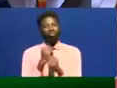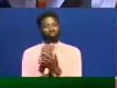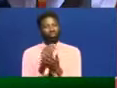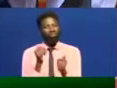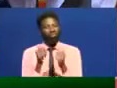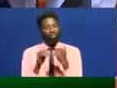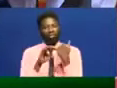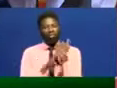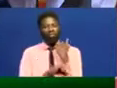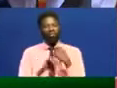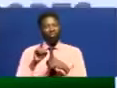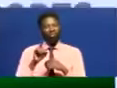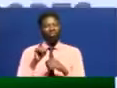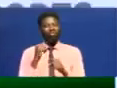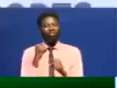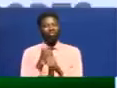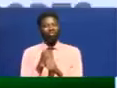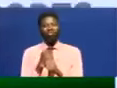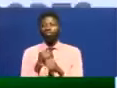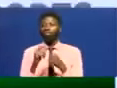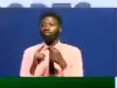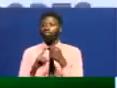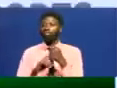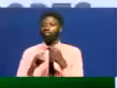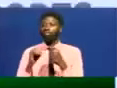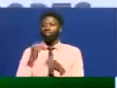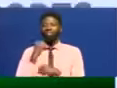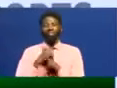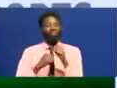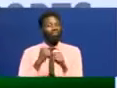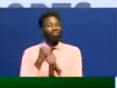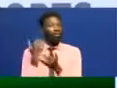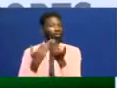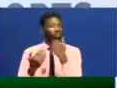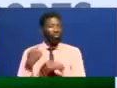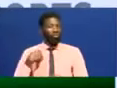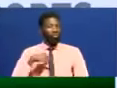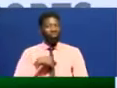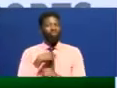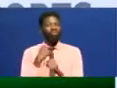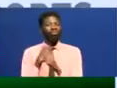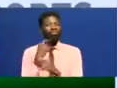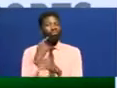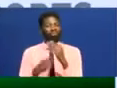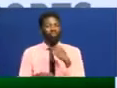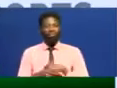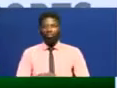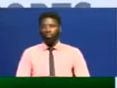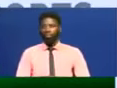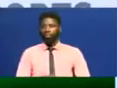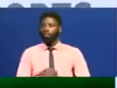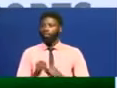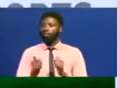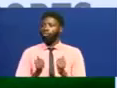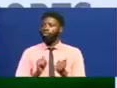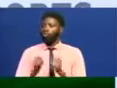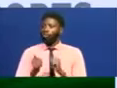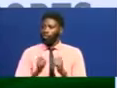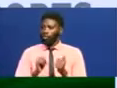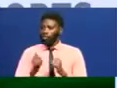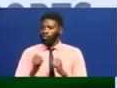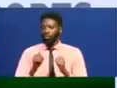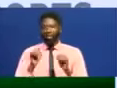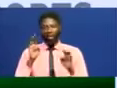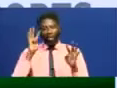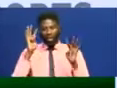ago. We did it in this 1 year. We put together what we are calling the Sports and Creatives